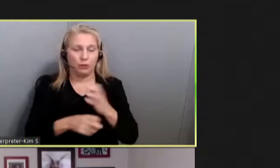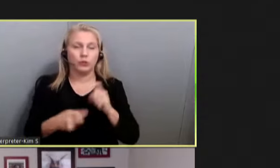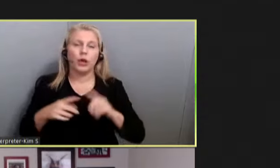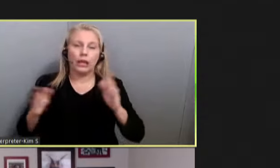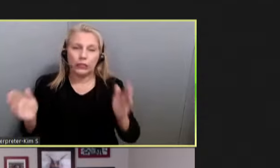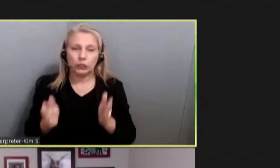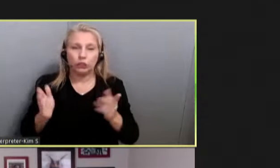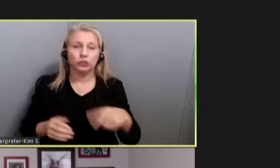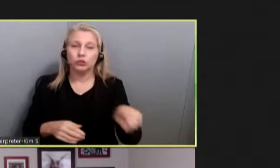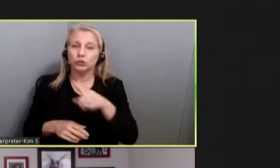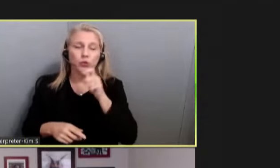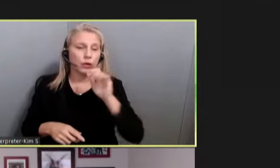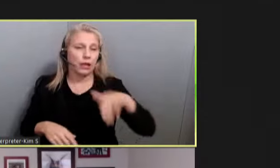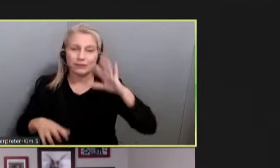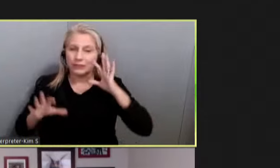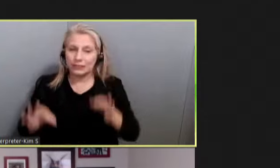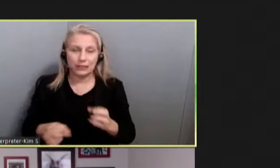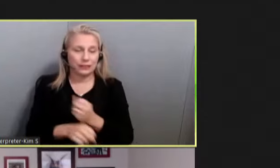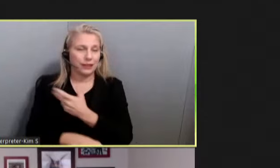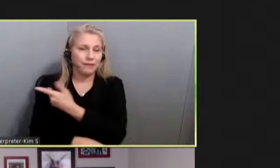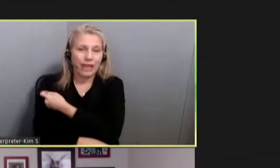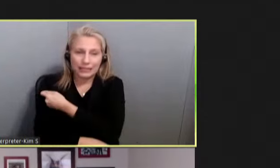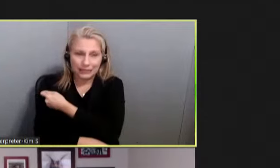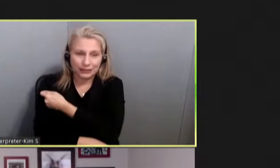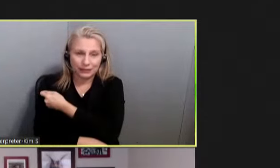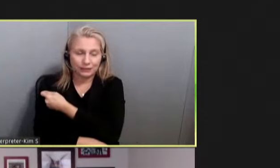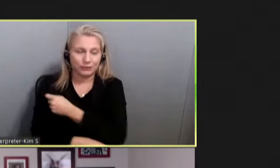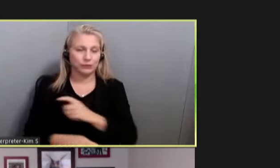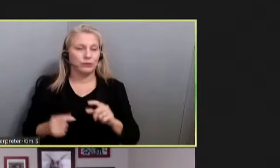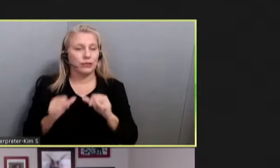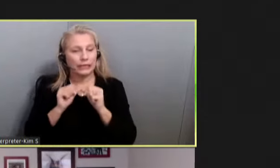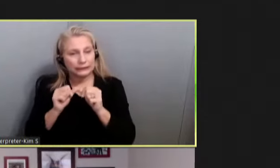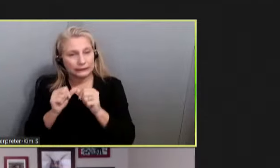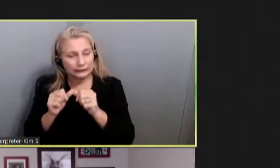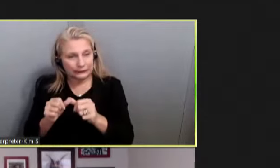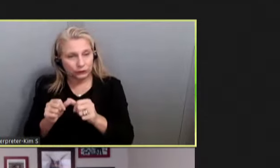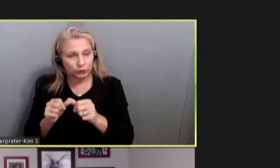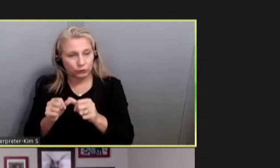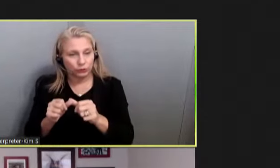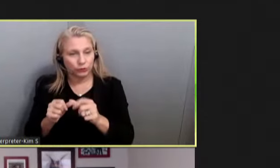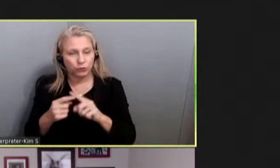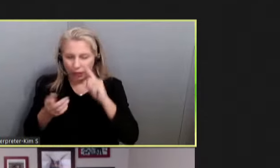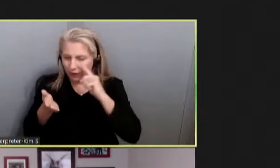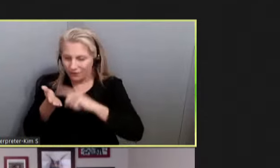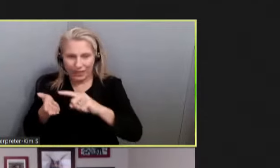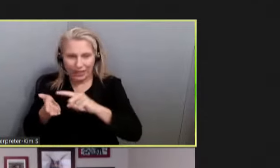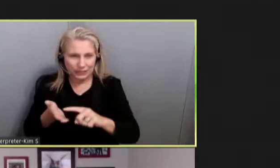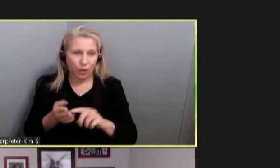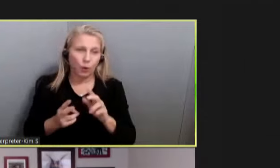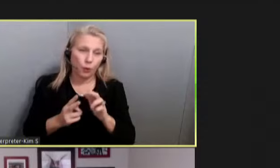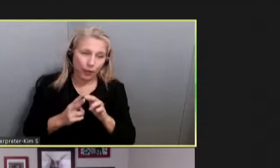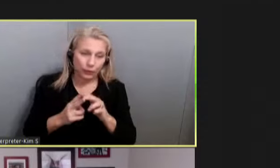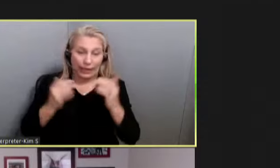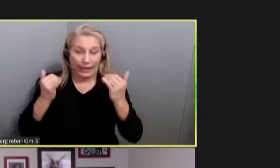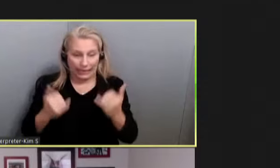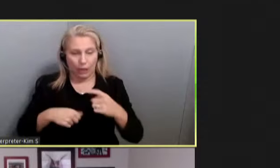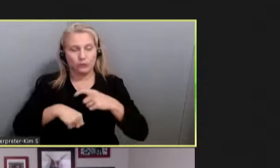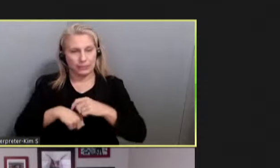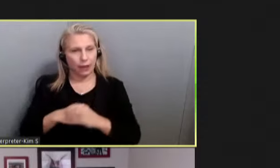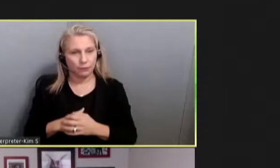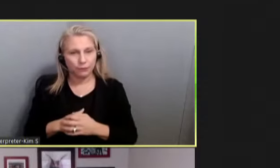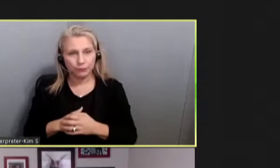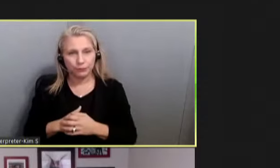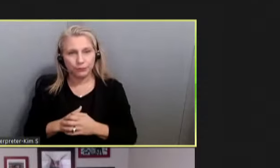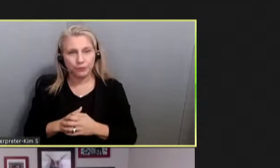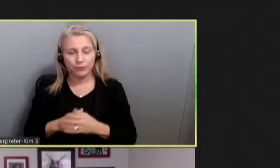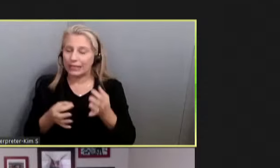who has not made the decision to get vaccinated to continue to investigate whether now is the time.